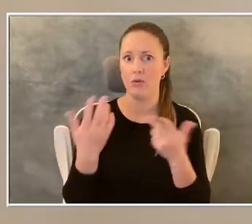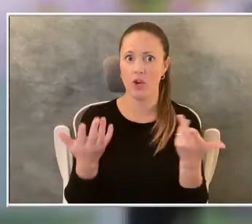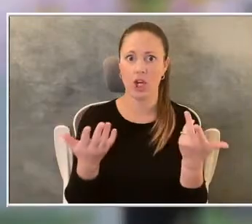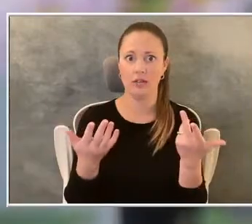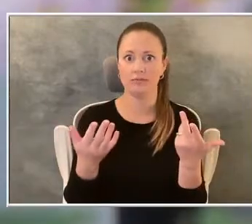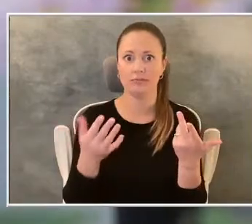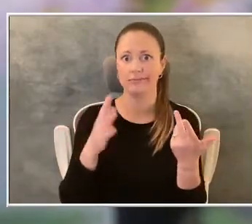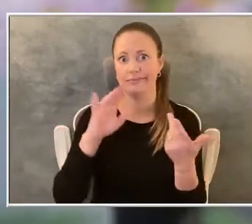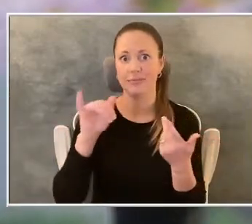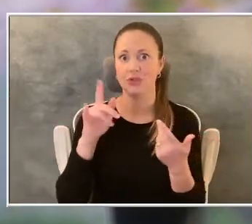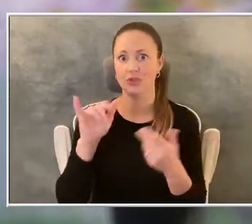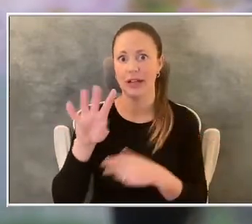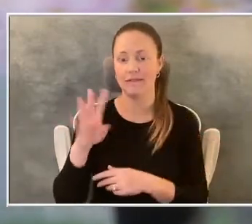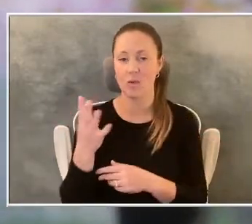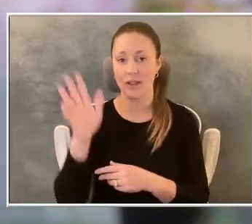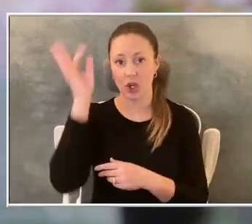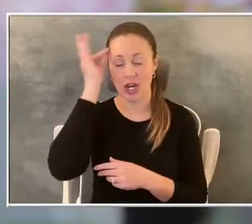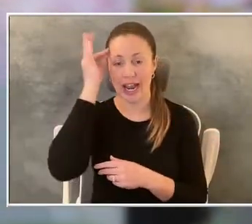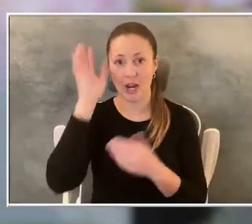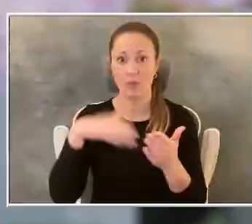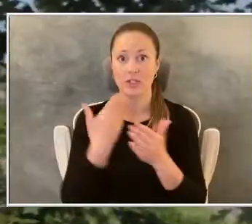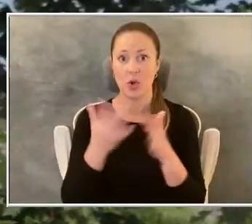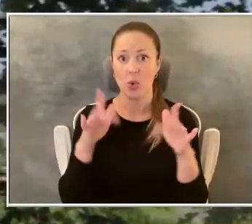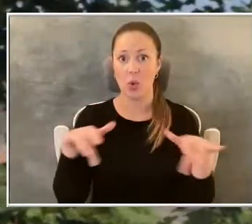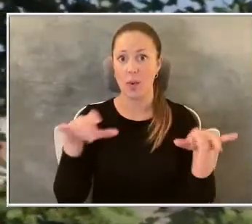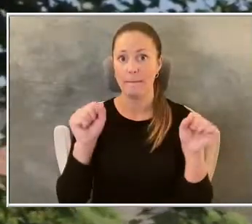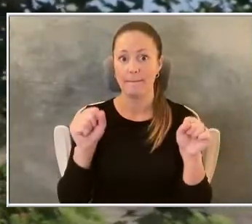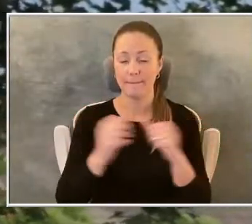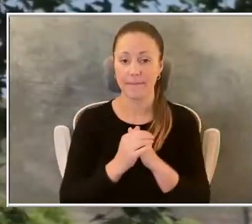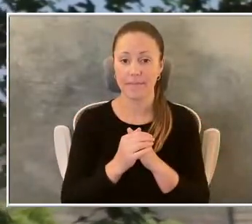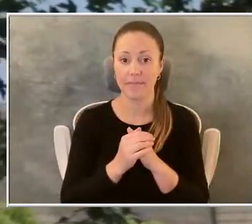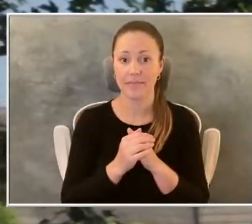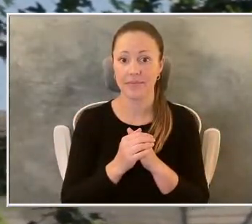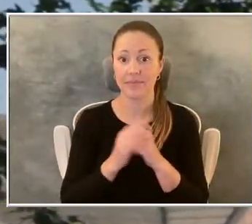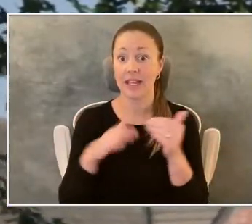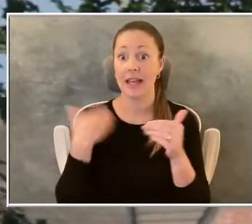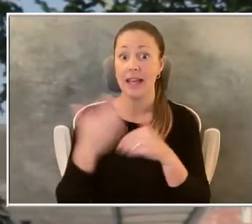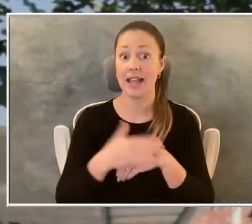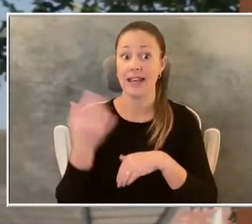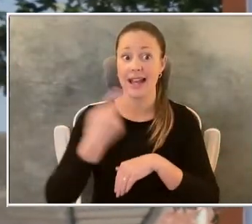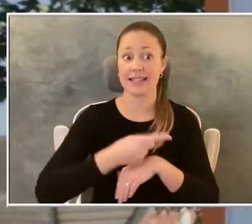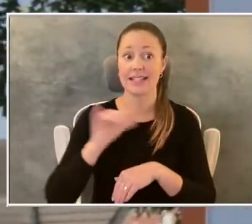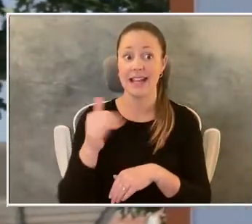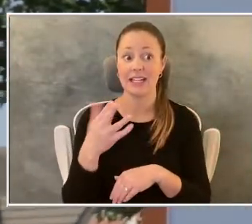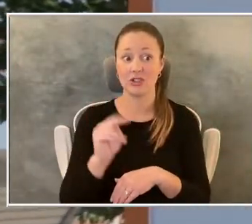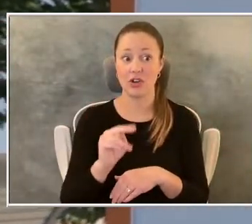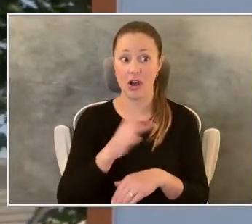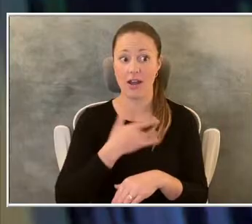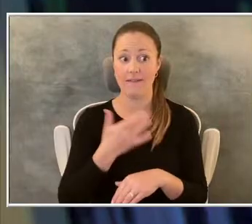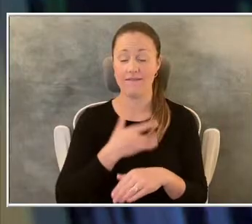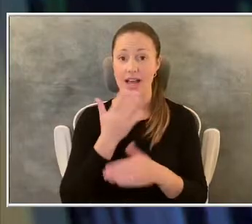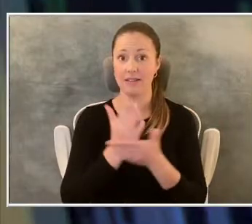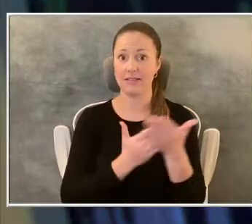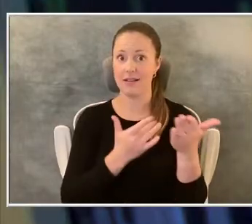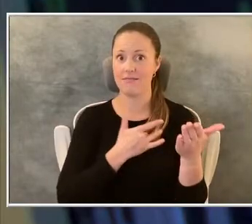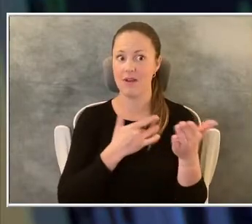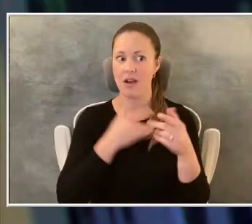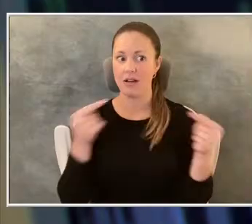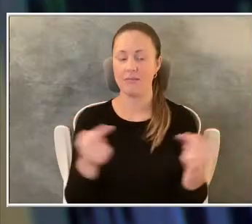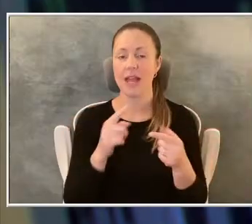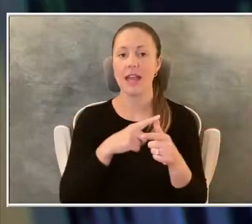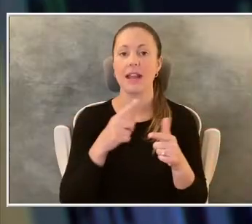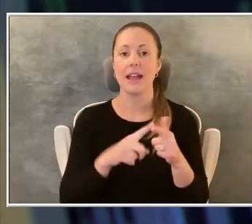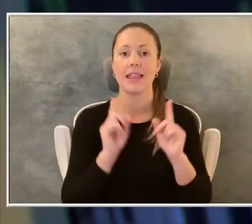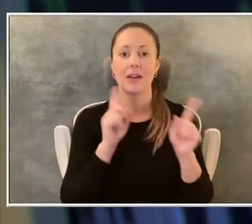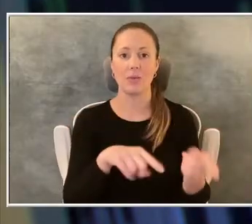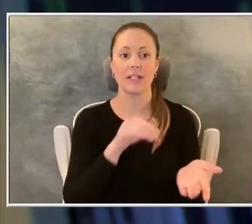out a little bit. So much so, the next day, John started feeling heart pain and went to the doctor, where the Belfontes were about